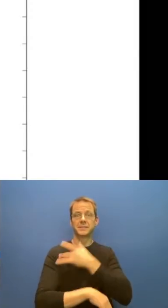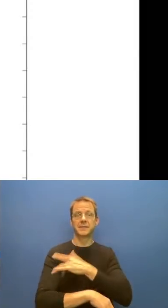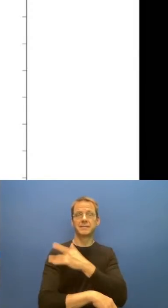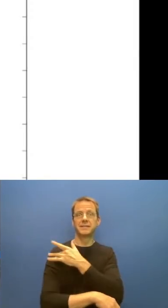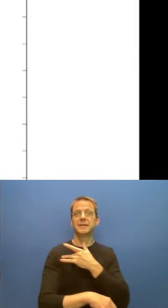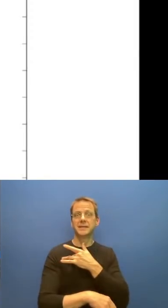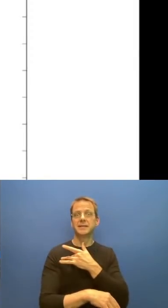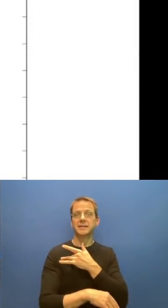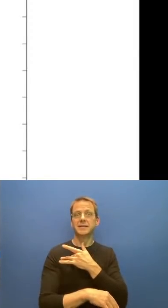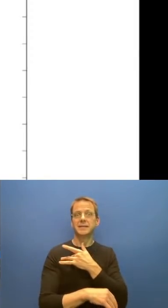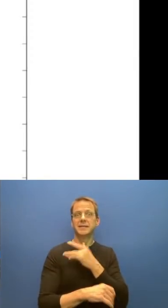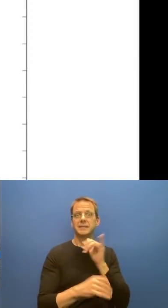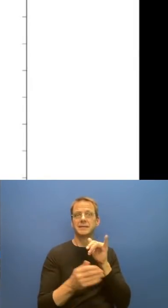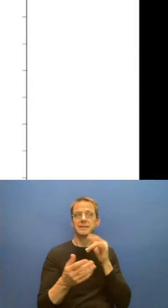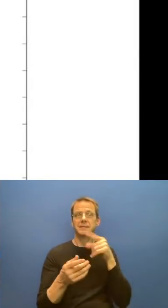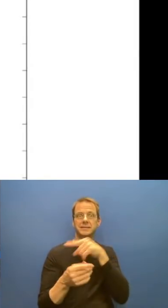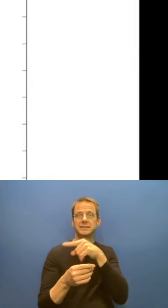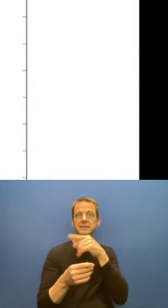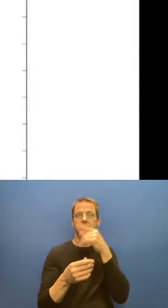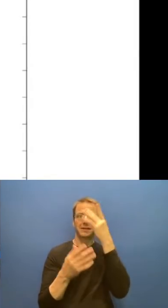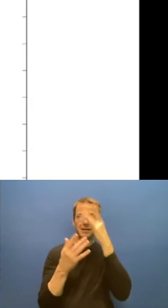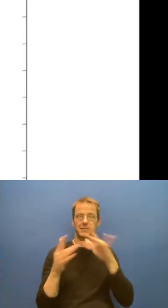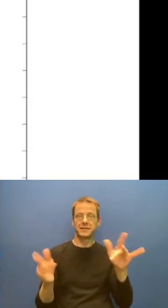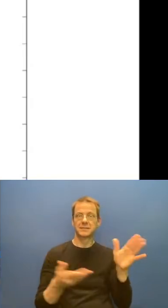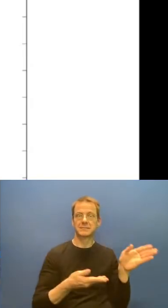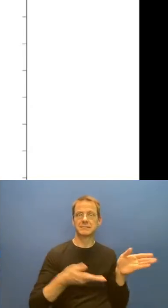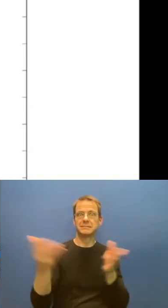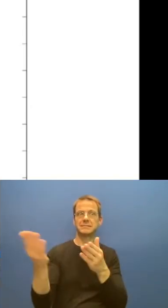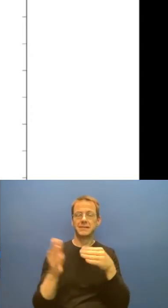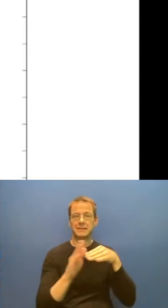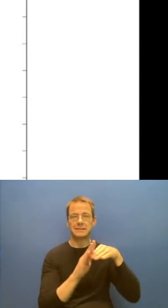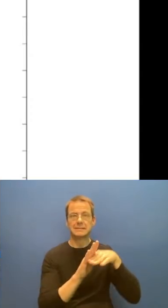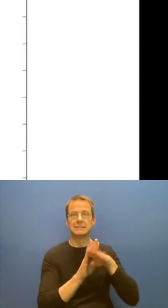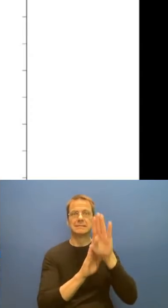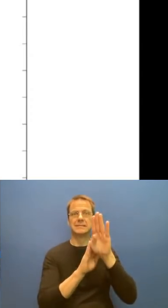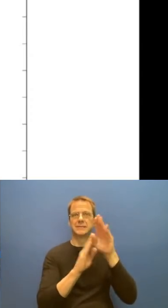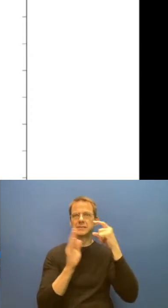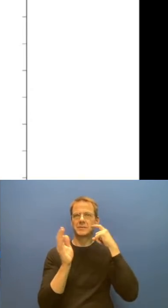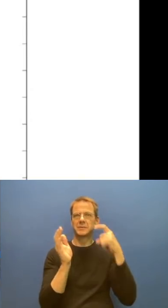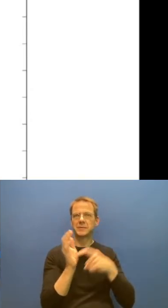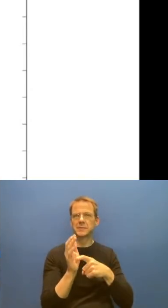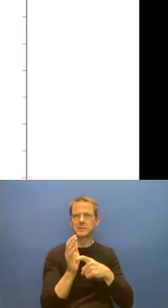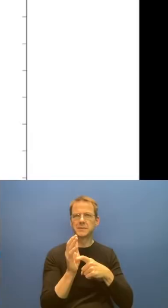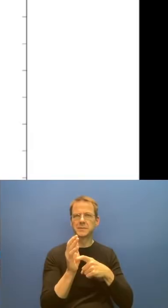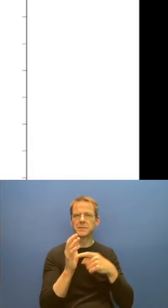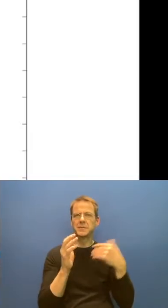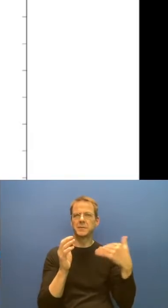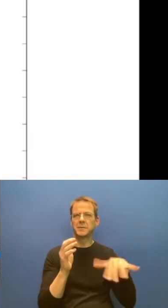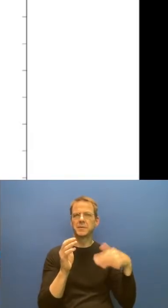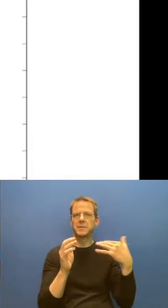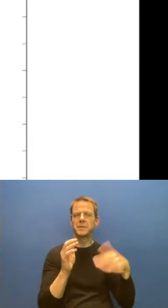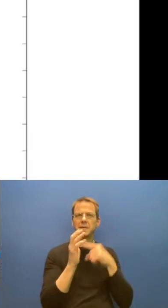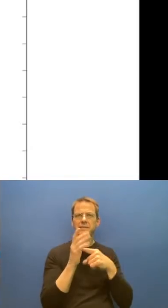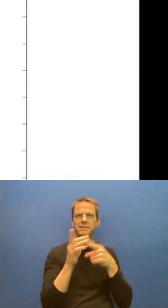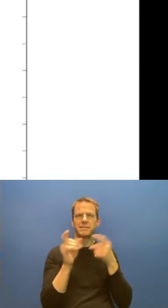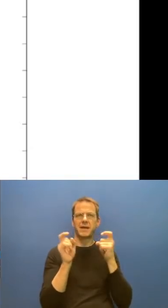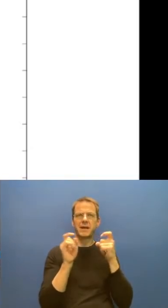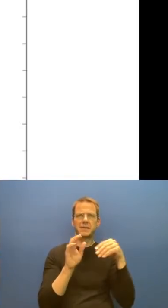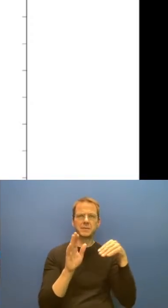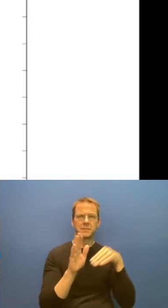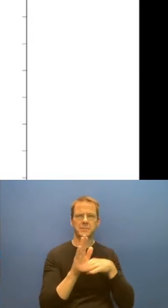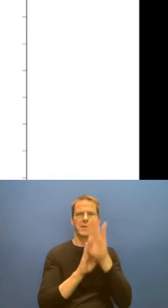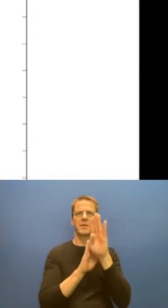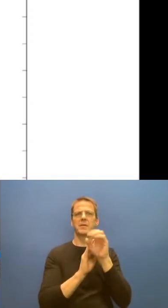how rapid that jump is from 103 to 136 week over week. That's a 30% increase.